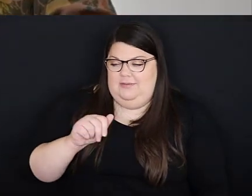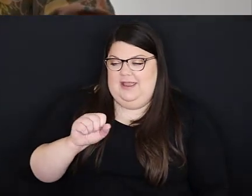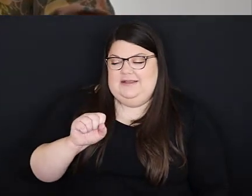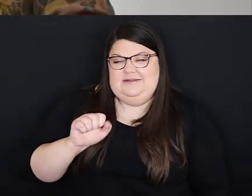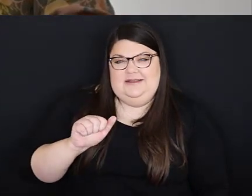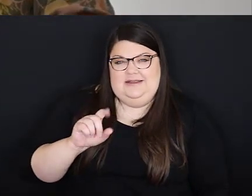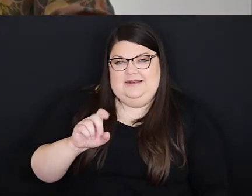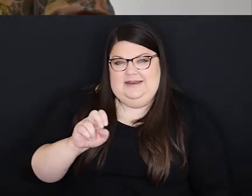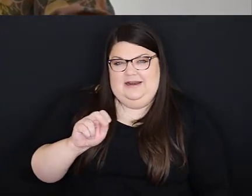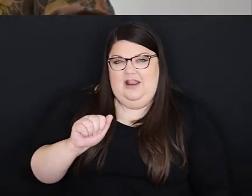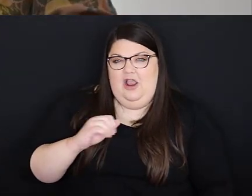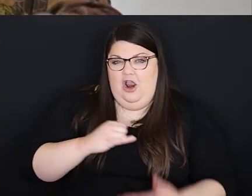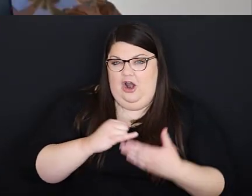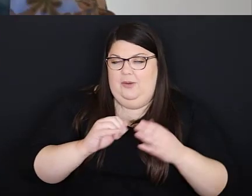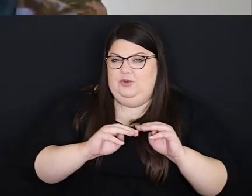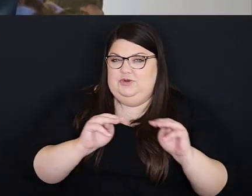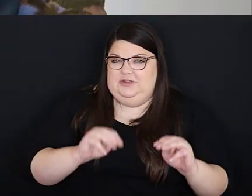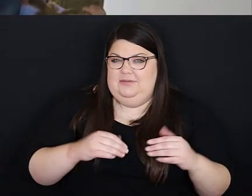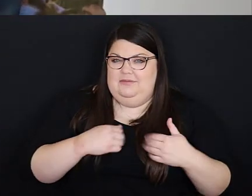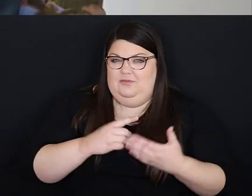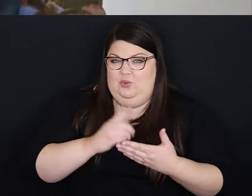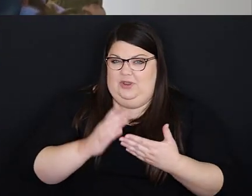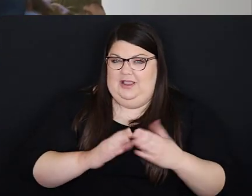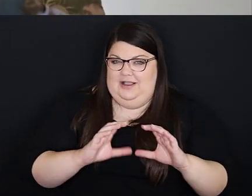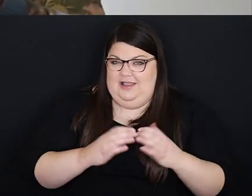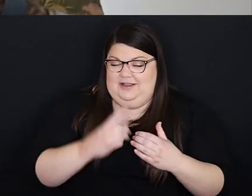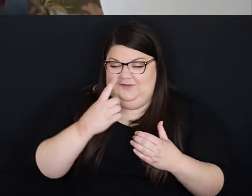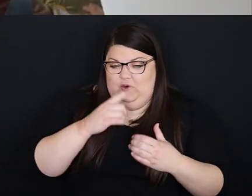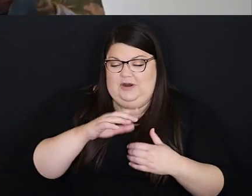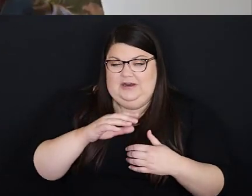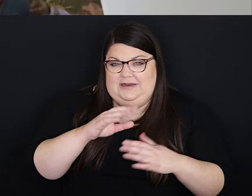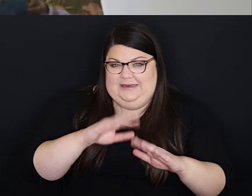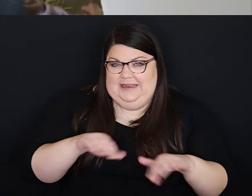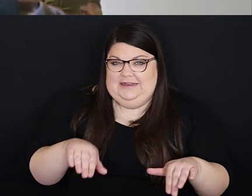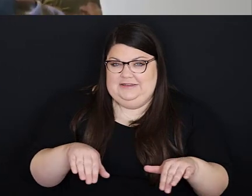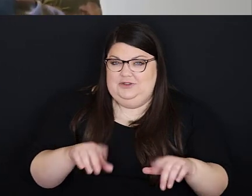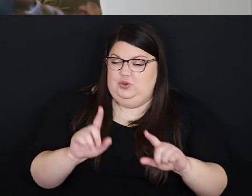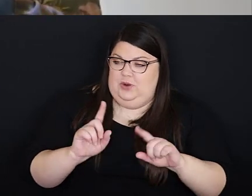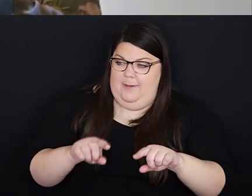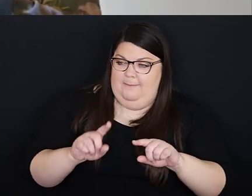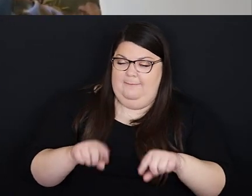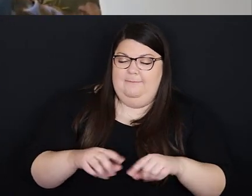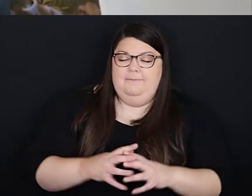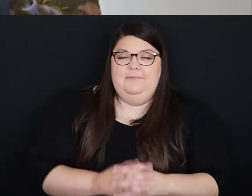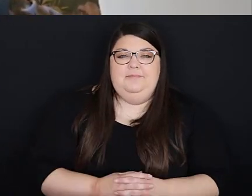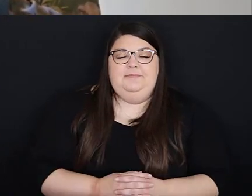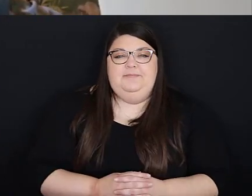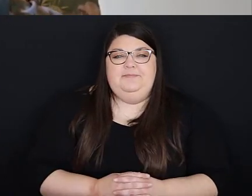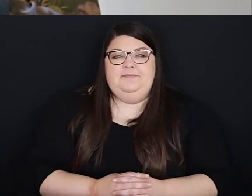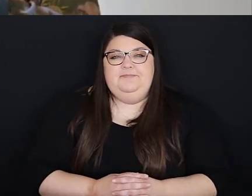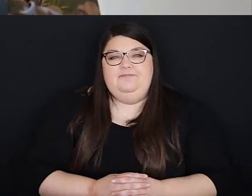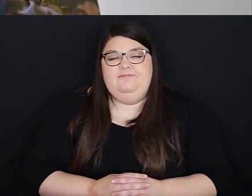had weekend classes for kids to come and